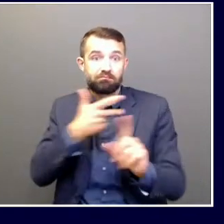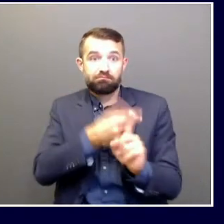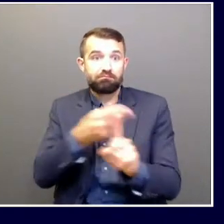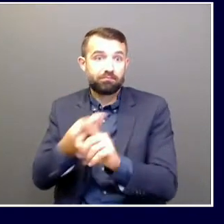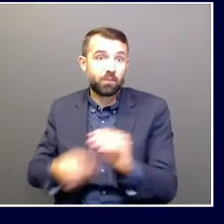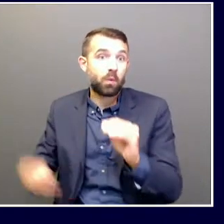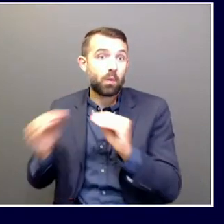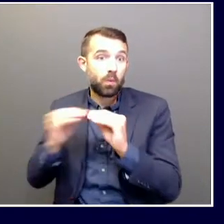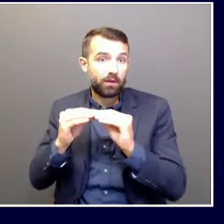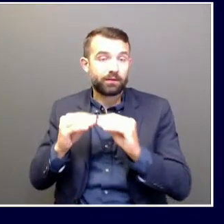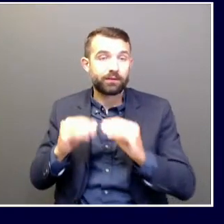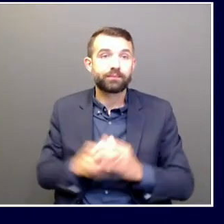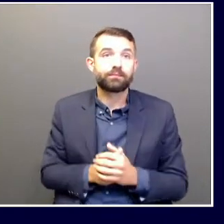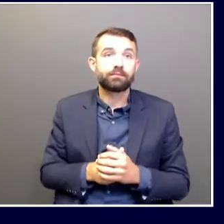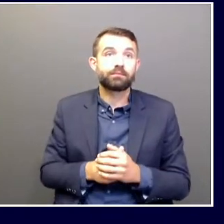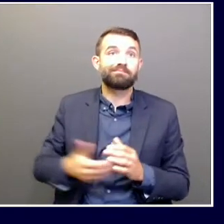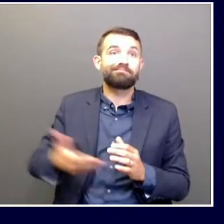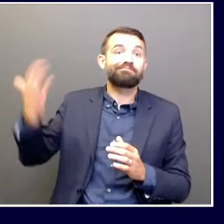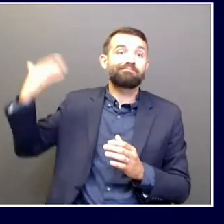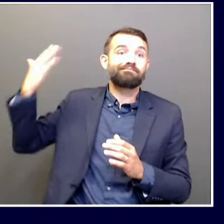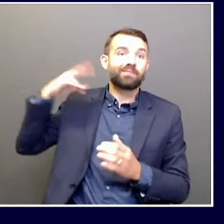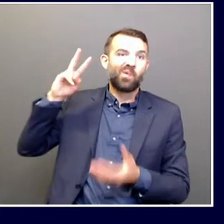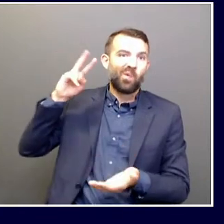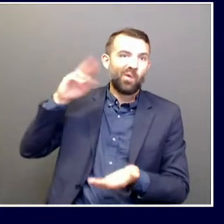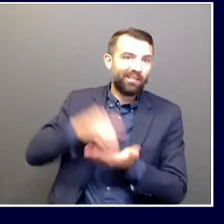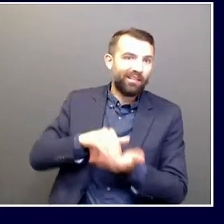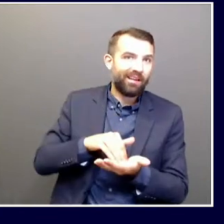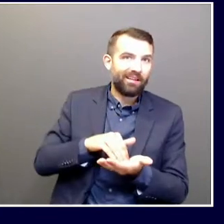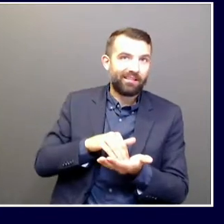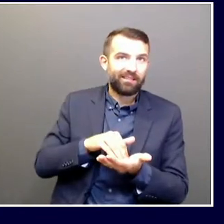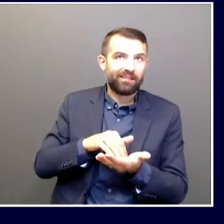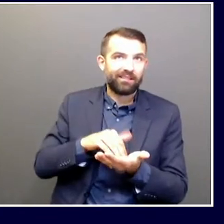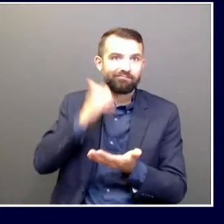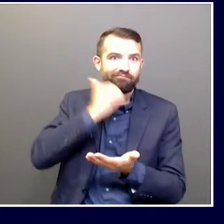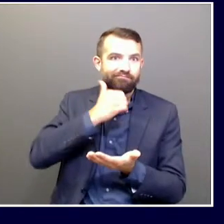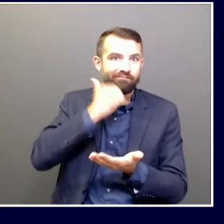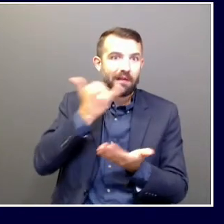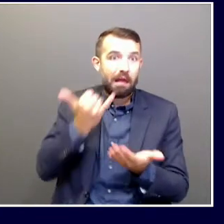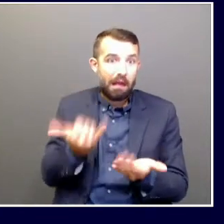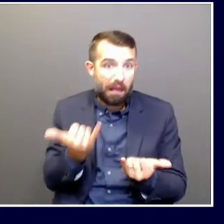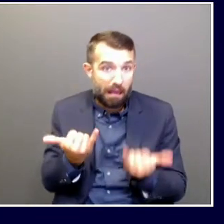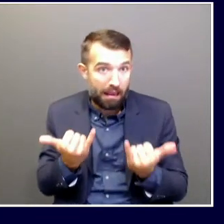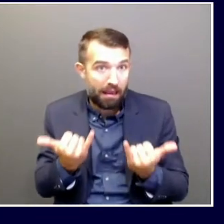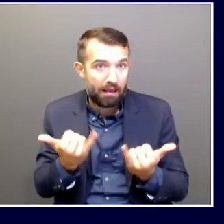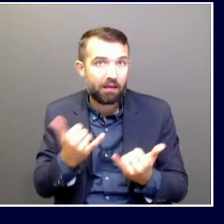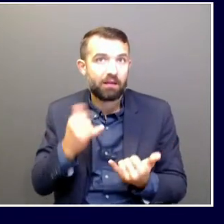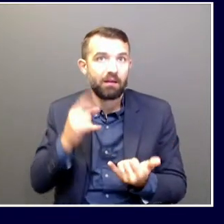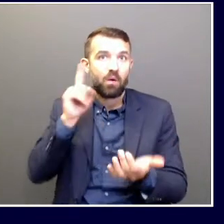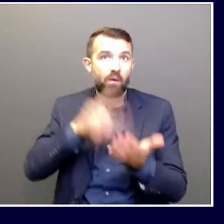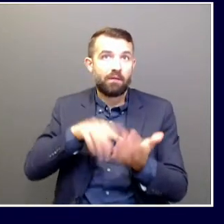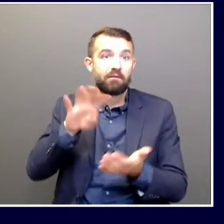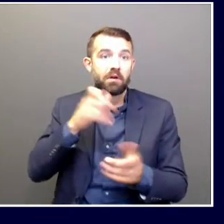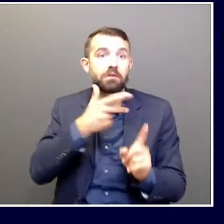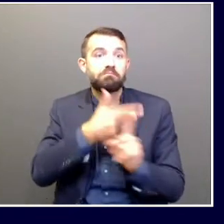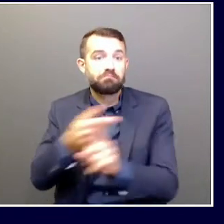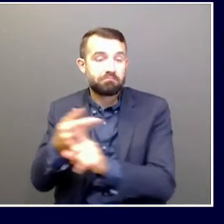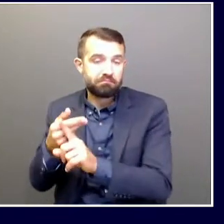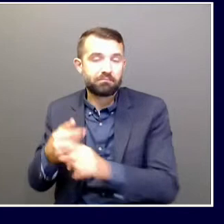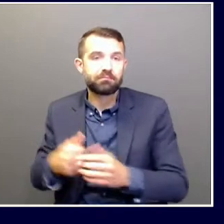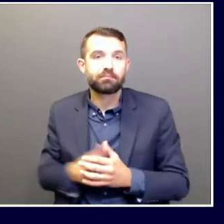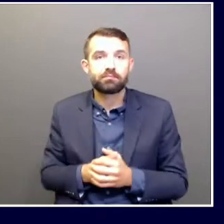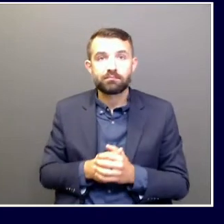about 2,000 doses a day to now about 2,400. What that means as a state on a population